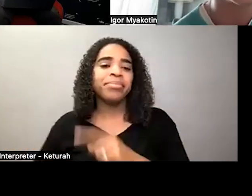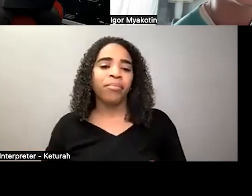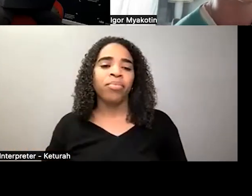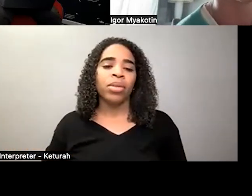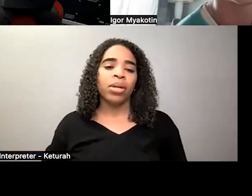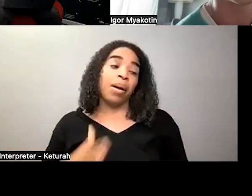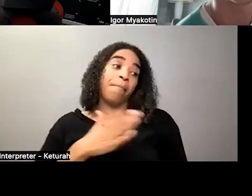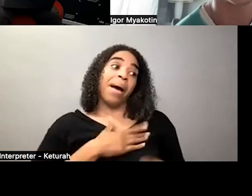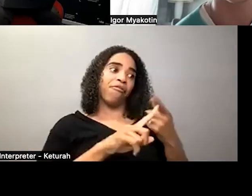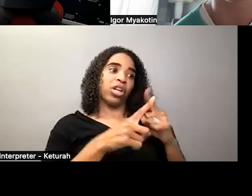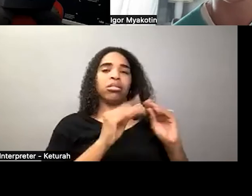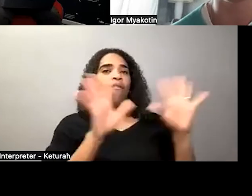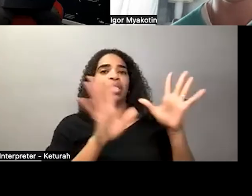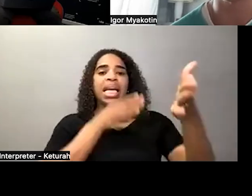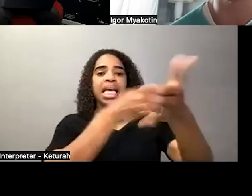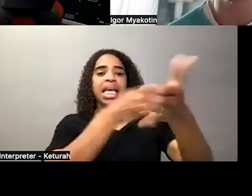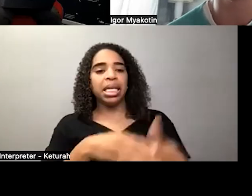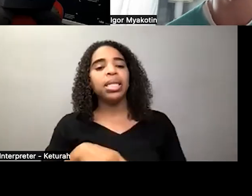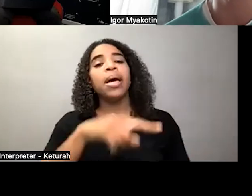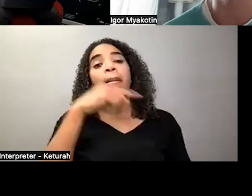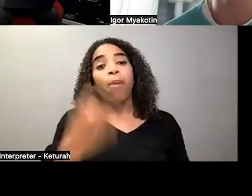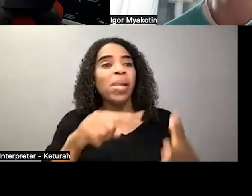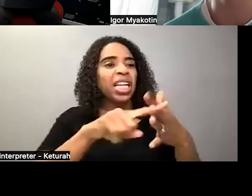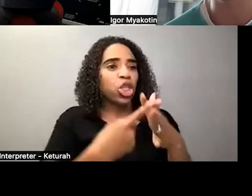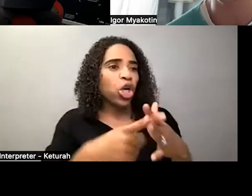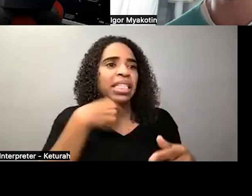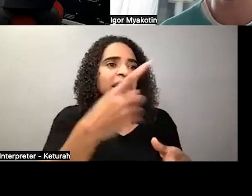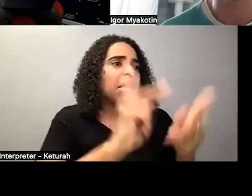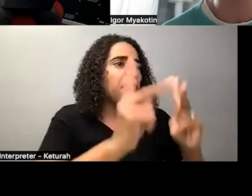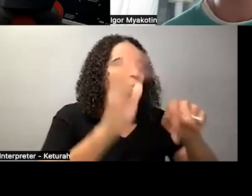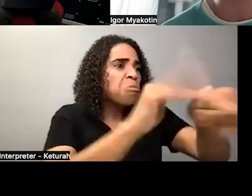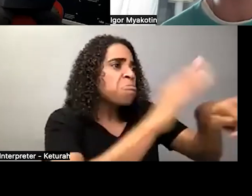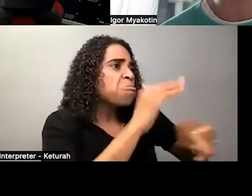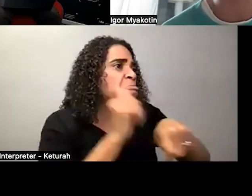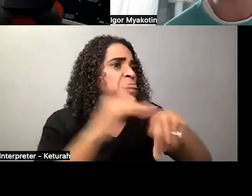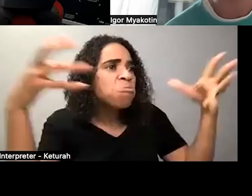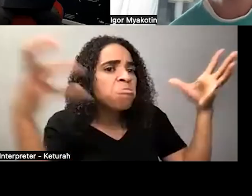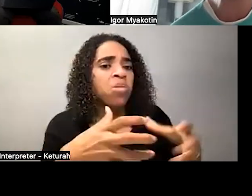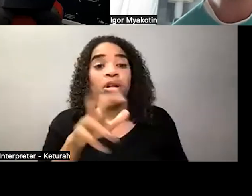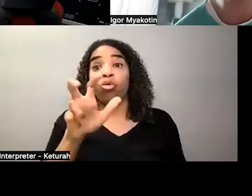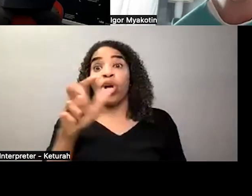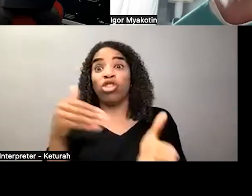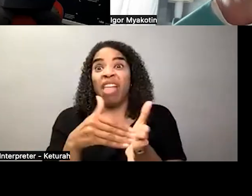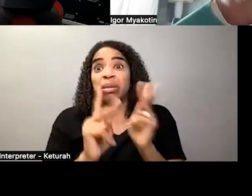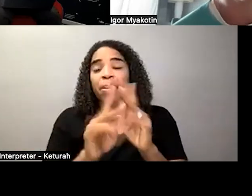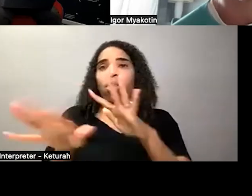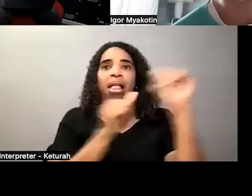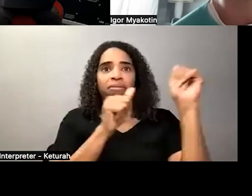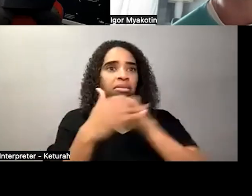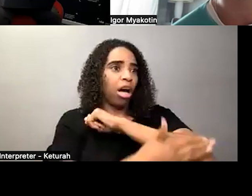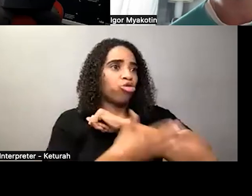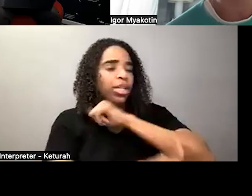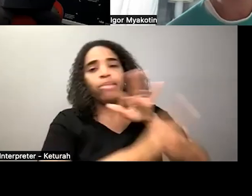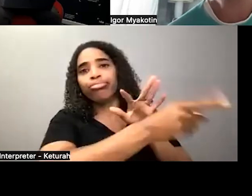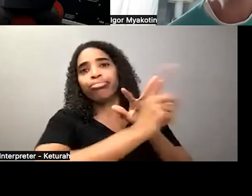it. When Russia started mobilizing people just a few days ago, 300,000 people left the country.